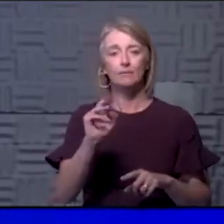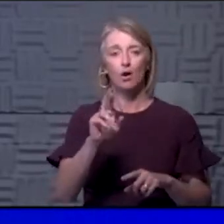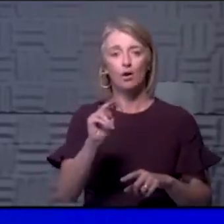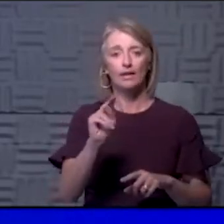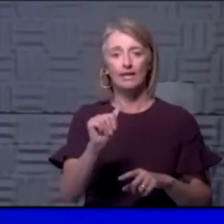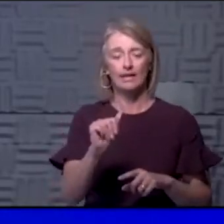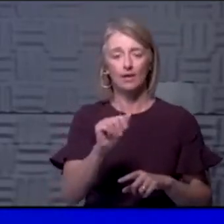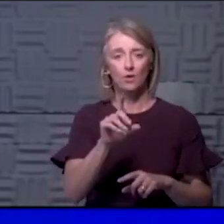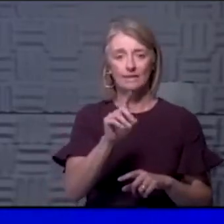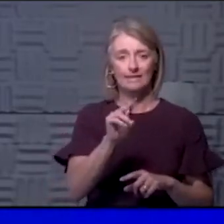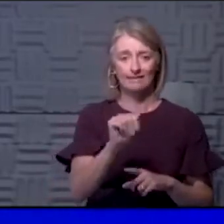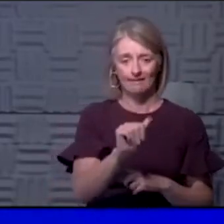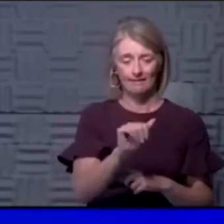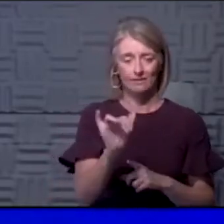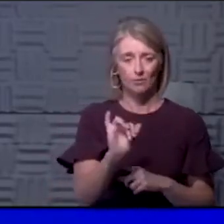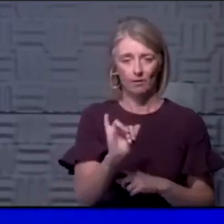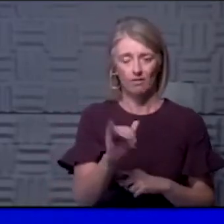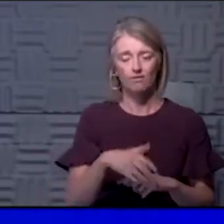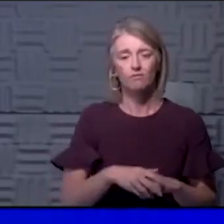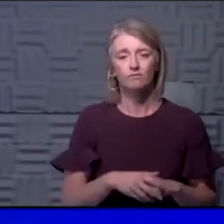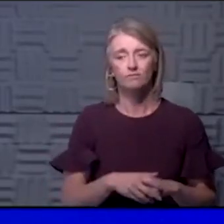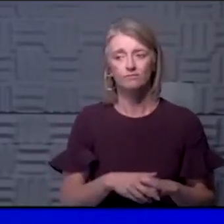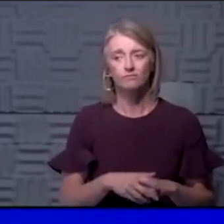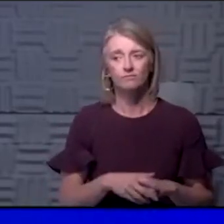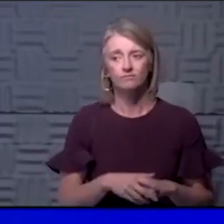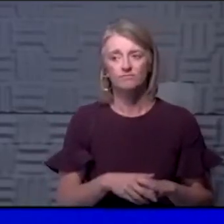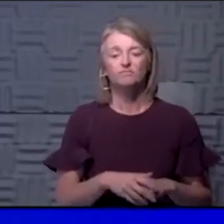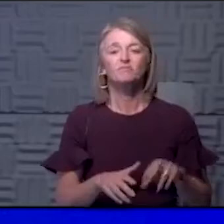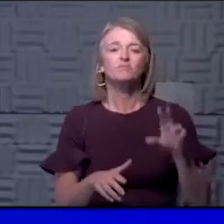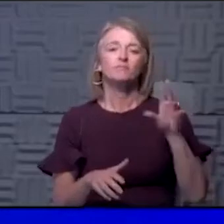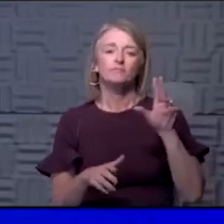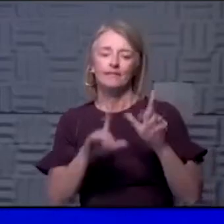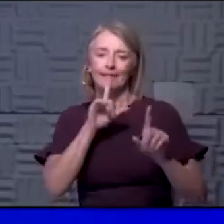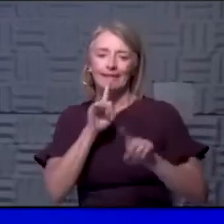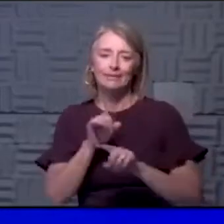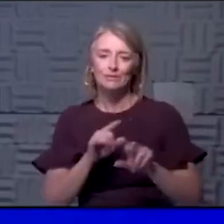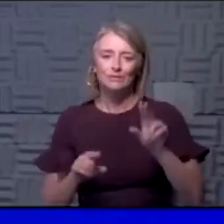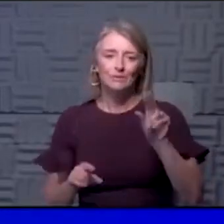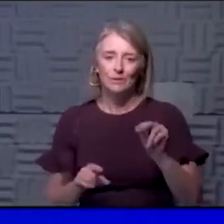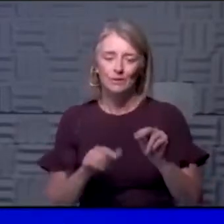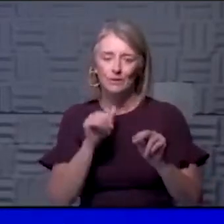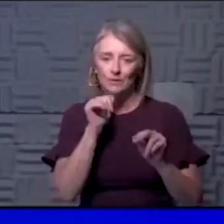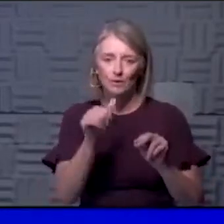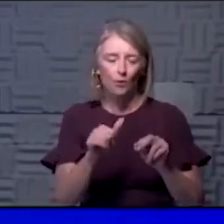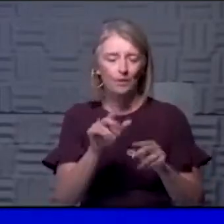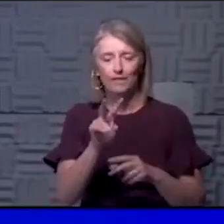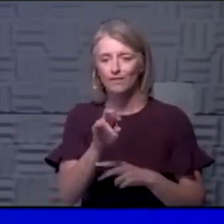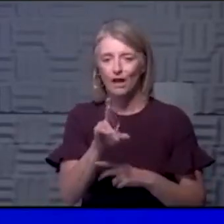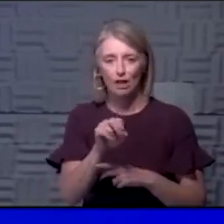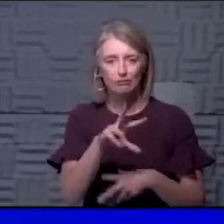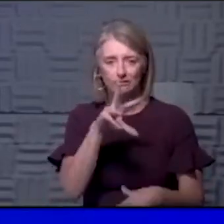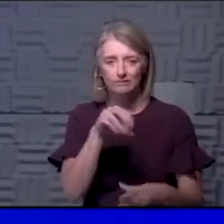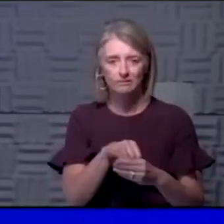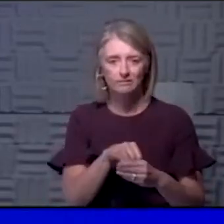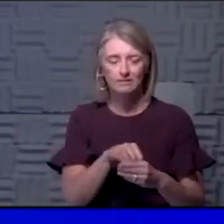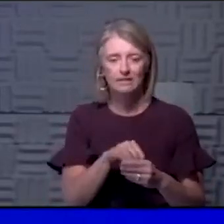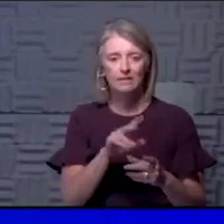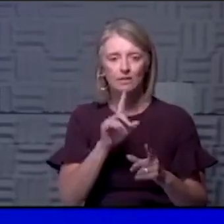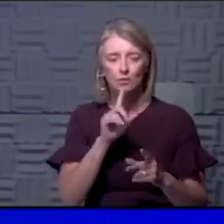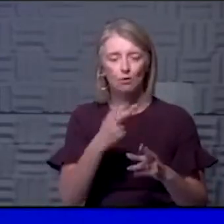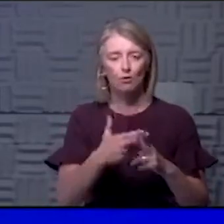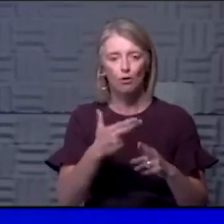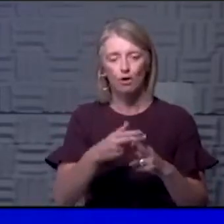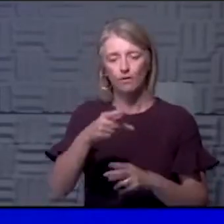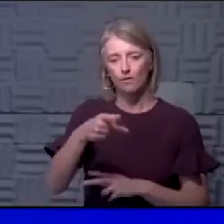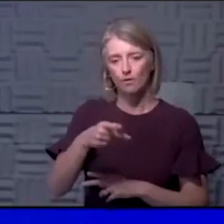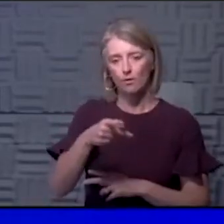mRNA or the DNA as well. So the answer to that question is no. For the most part, it's not going to be the virus. It's just going to be that spike